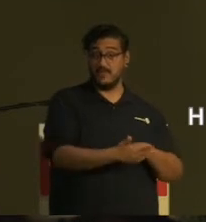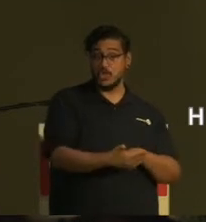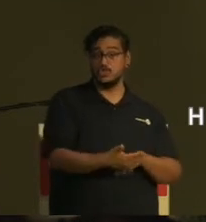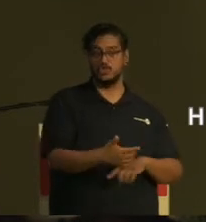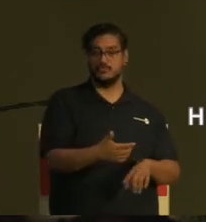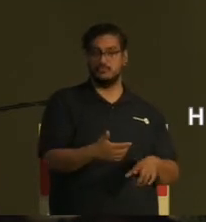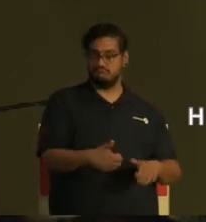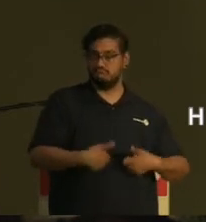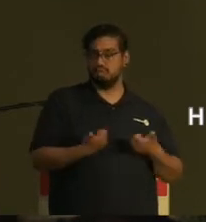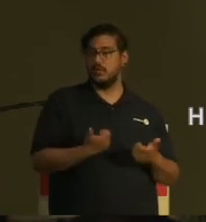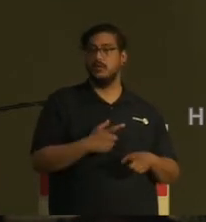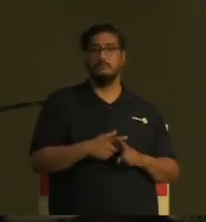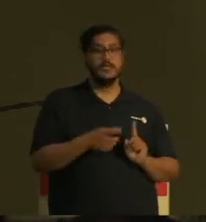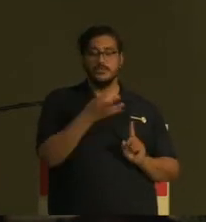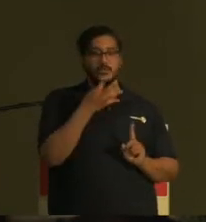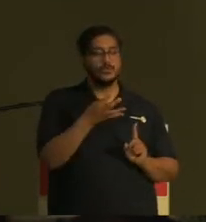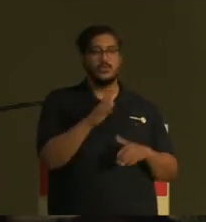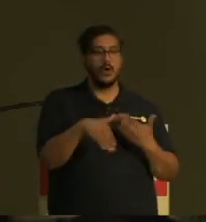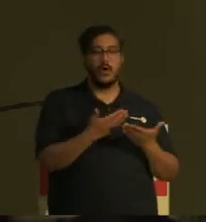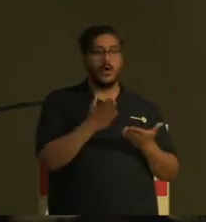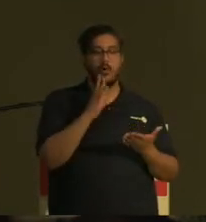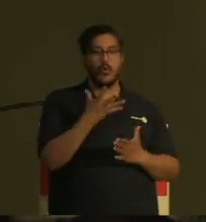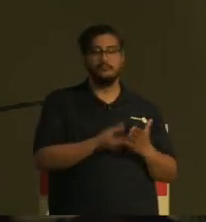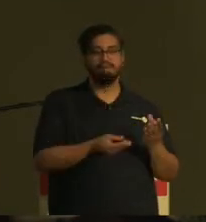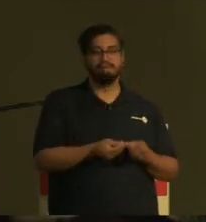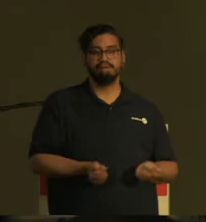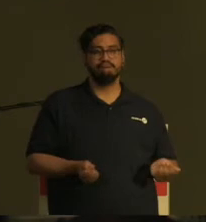be no living fish.